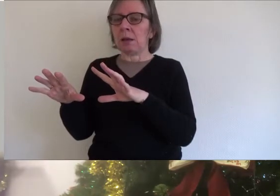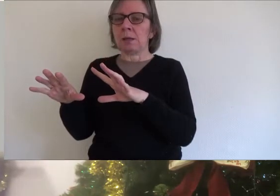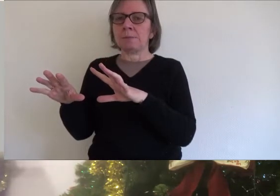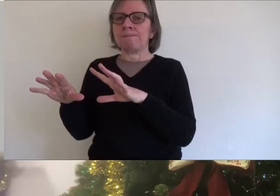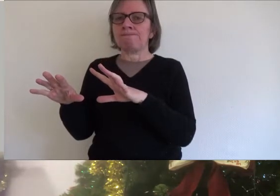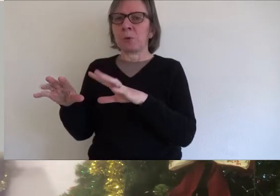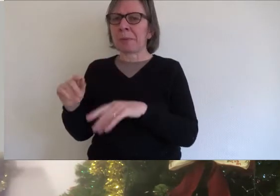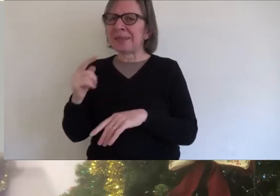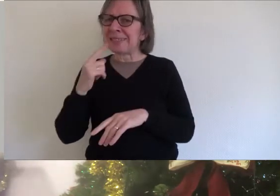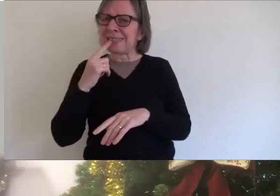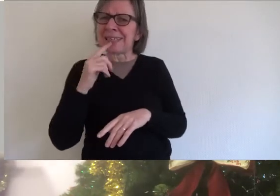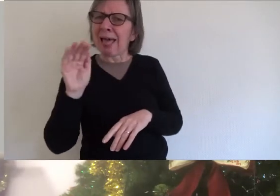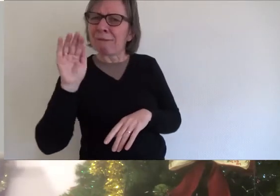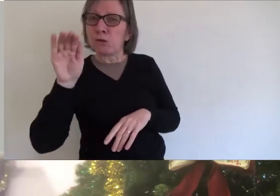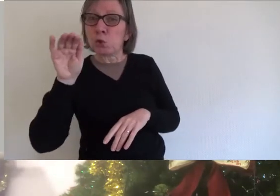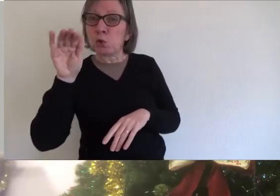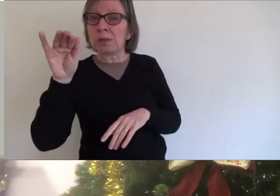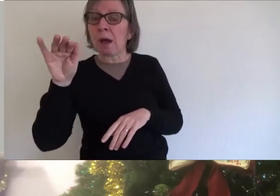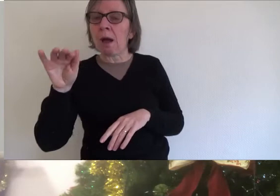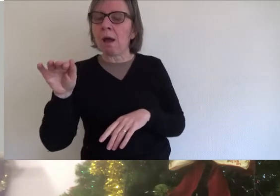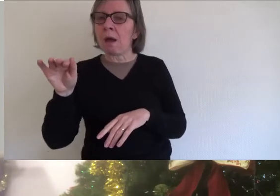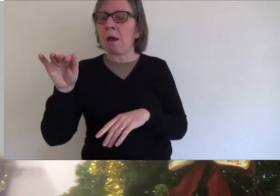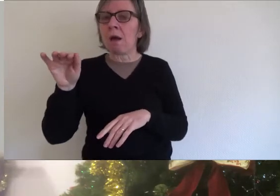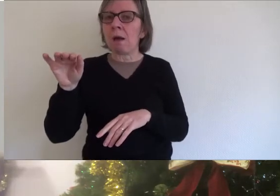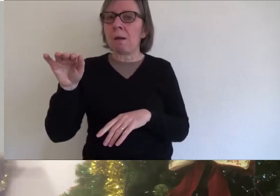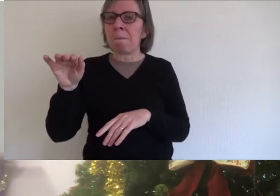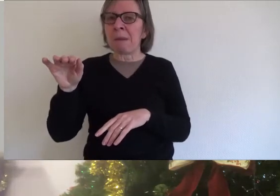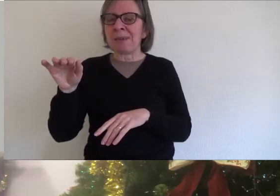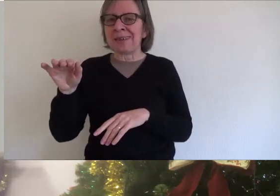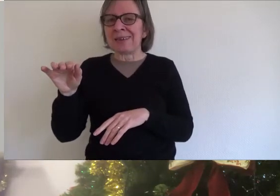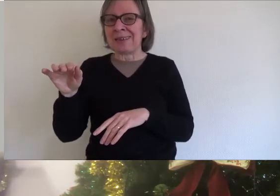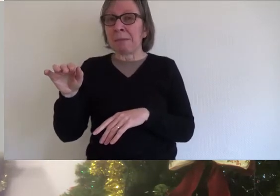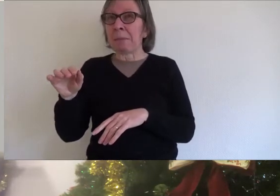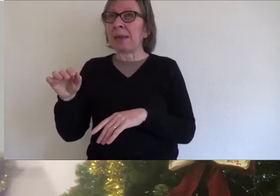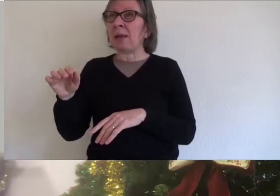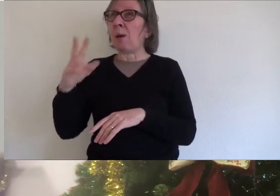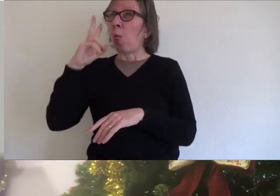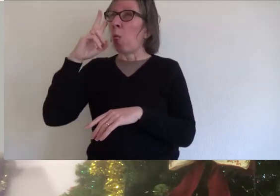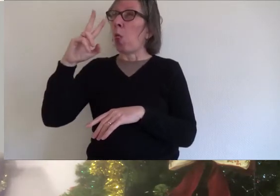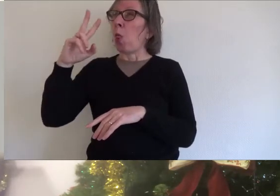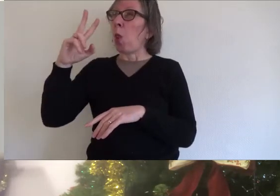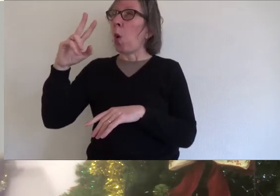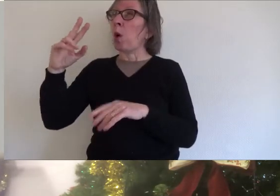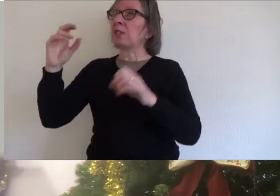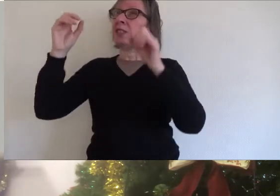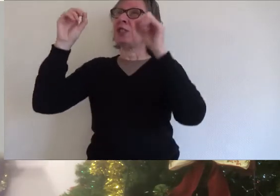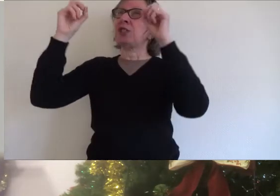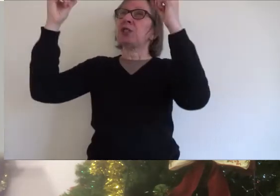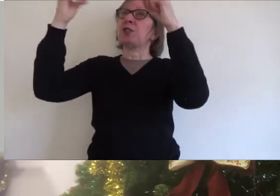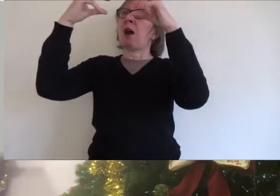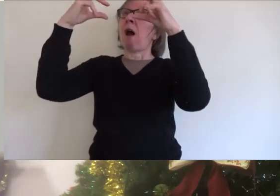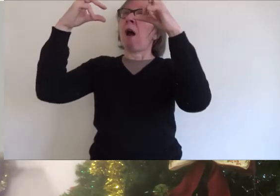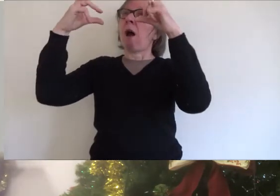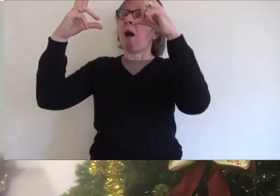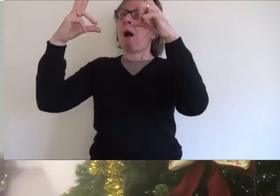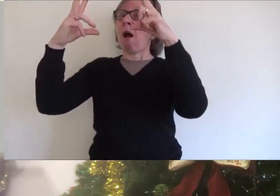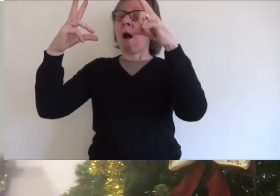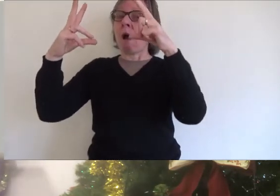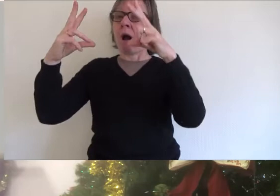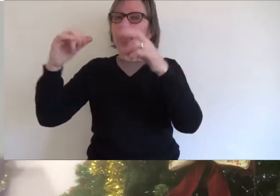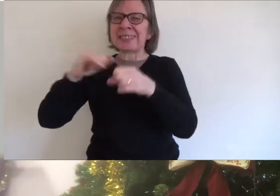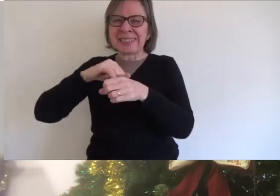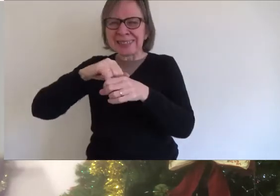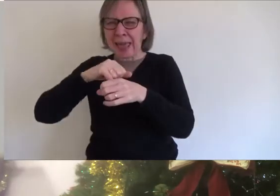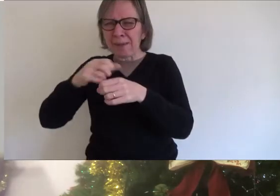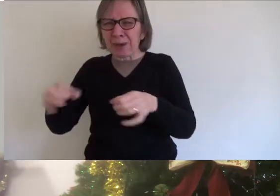a fortune teller. They probably delved into things like looking at astronomy, astrology, alchemy, messing with